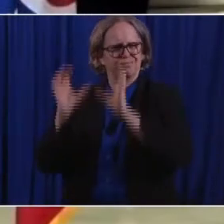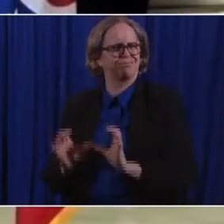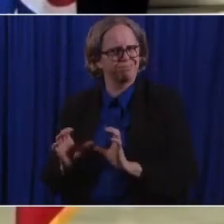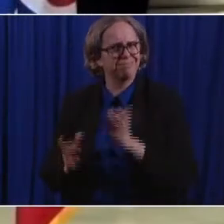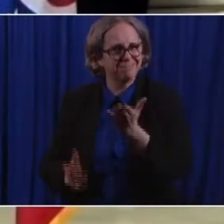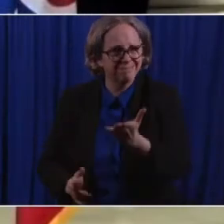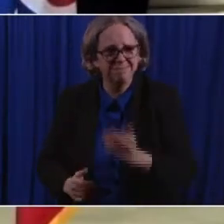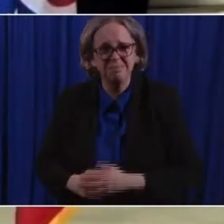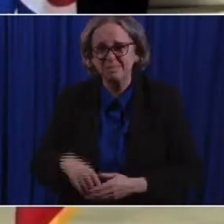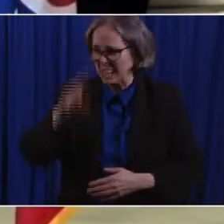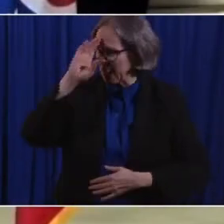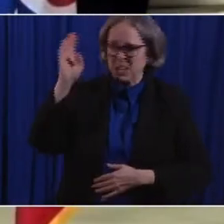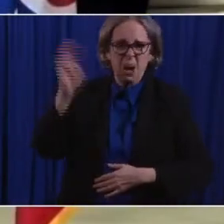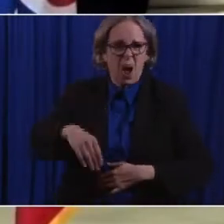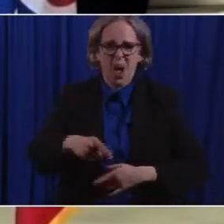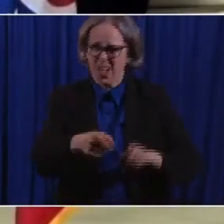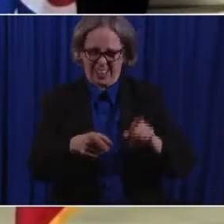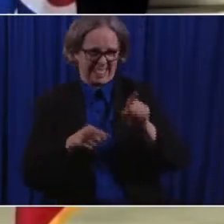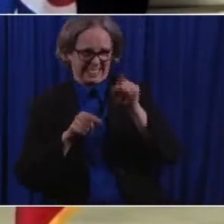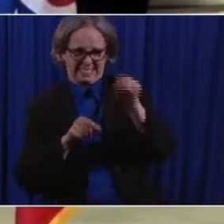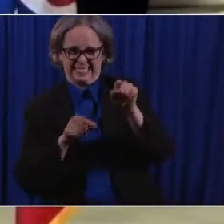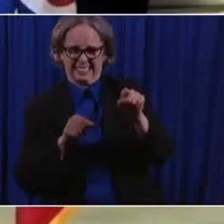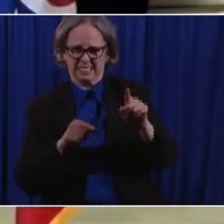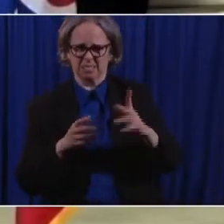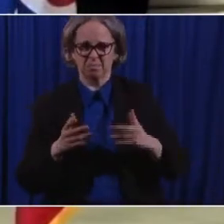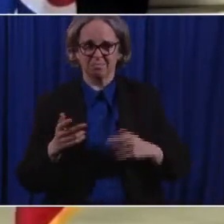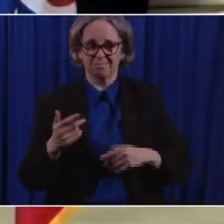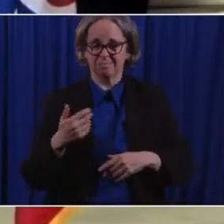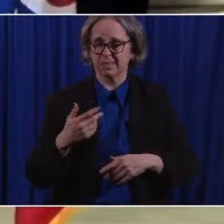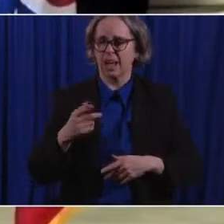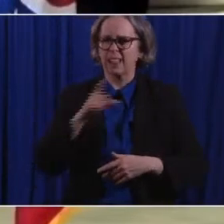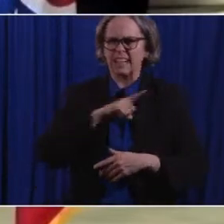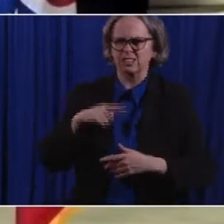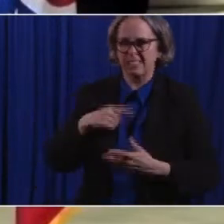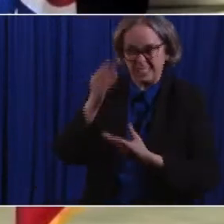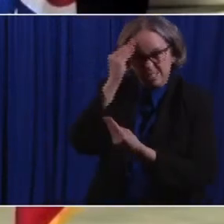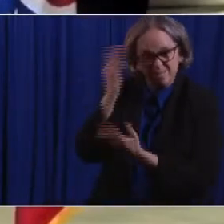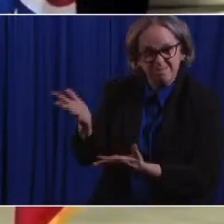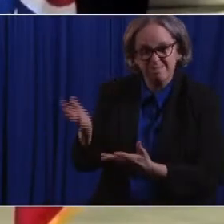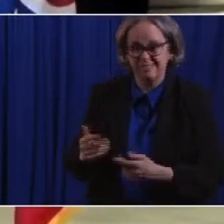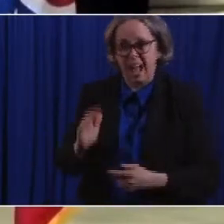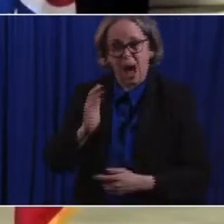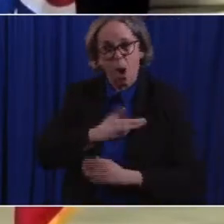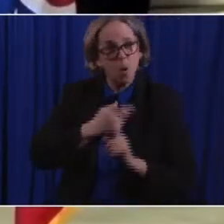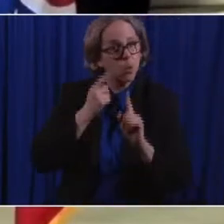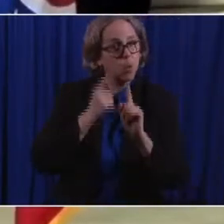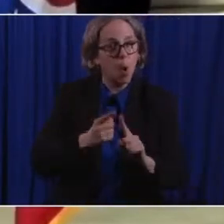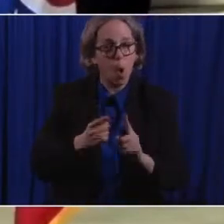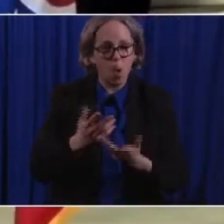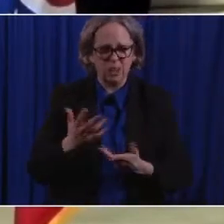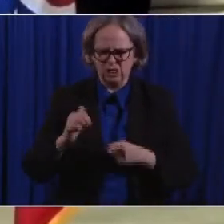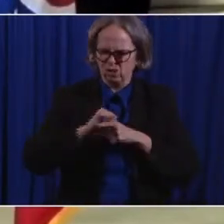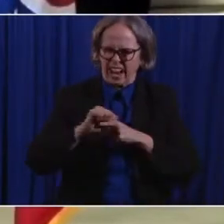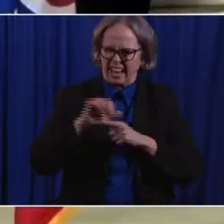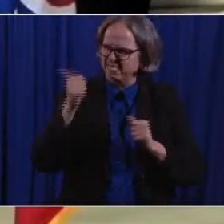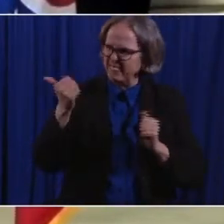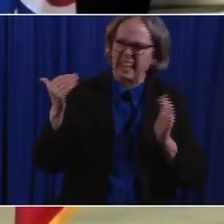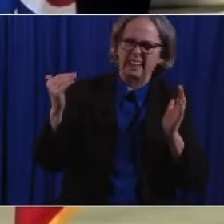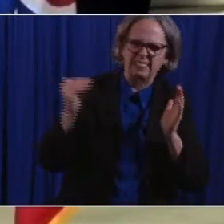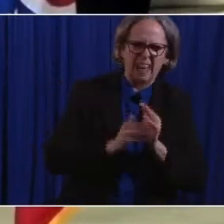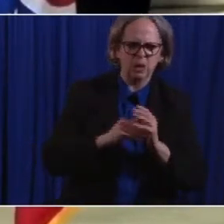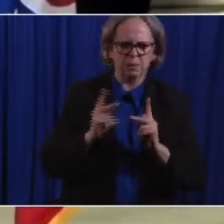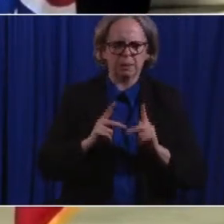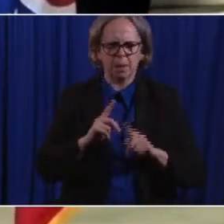Our goal the first year was to upskill 10,000 people. The demand has been so high, we're asking the legislature to give us